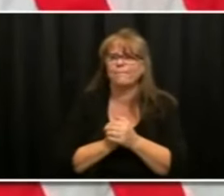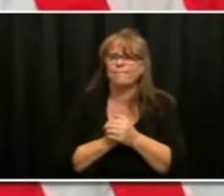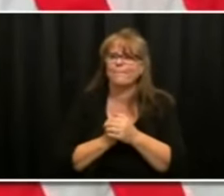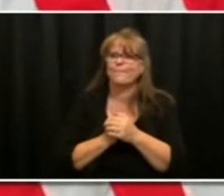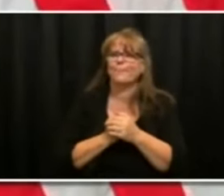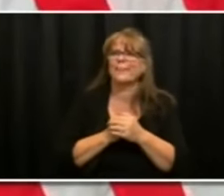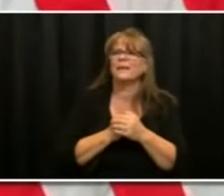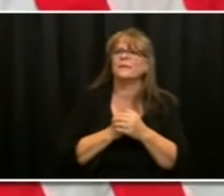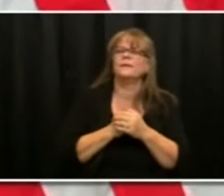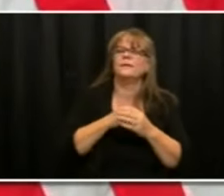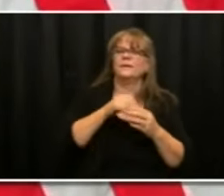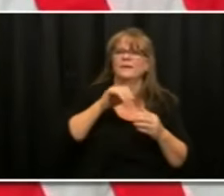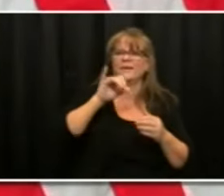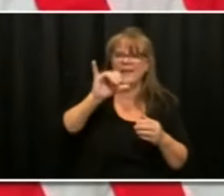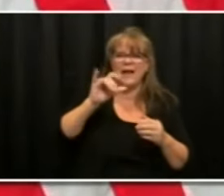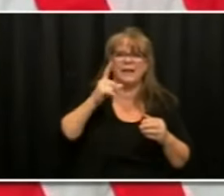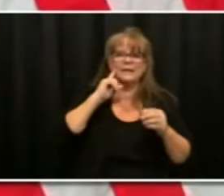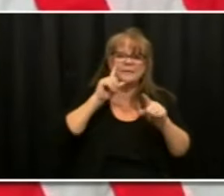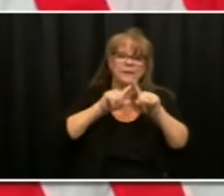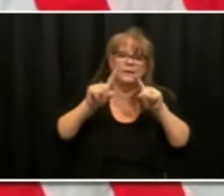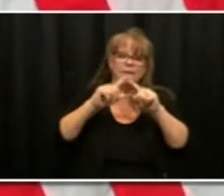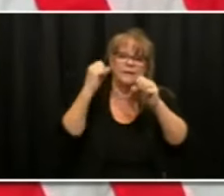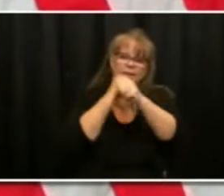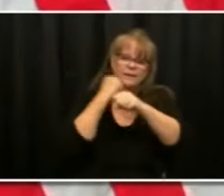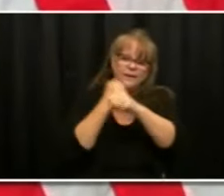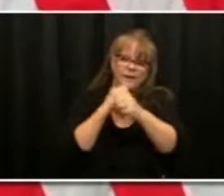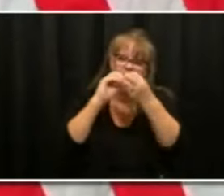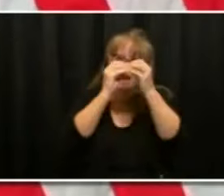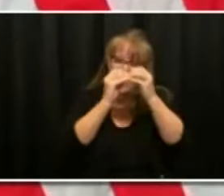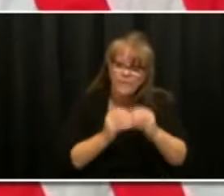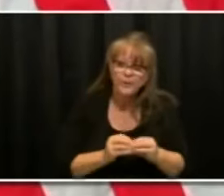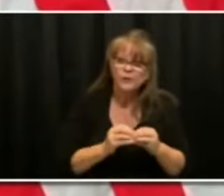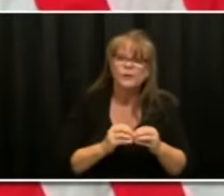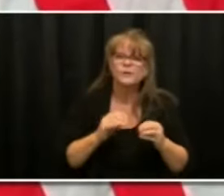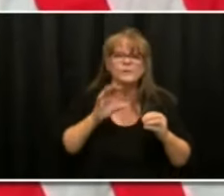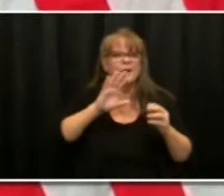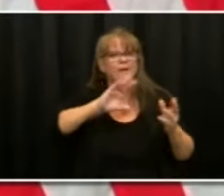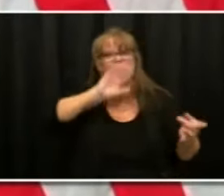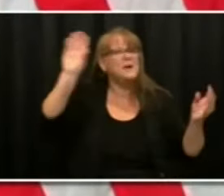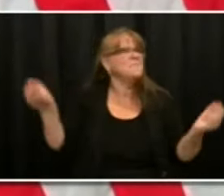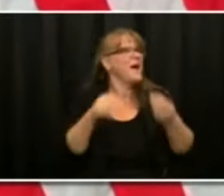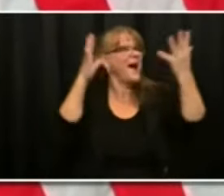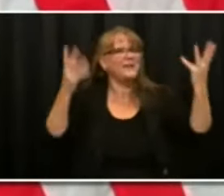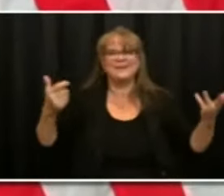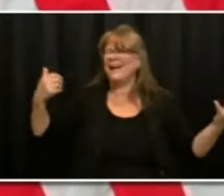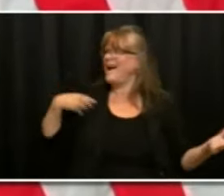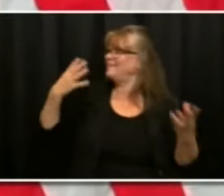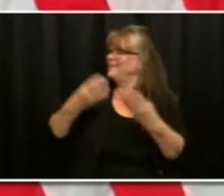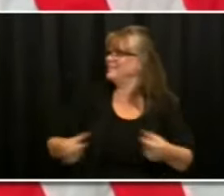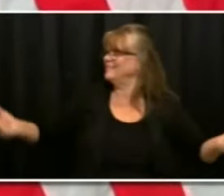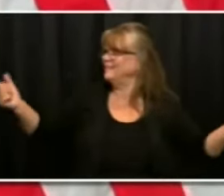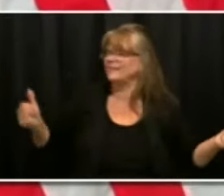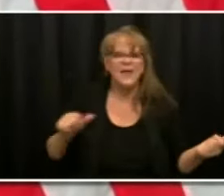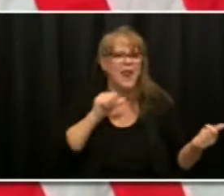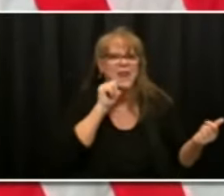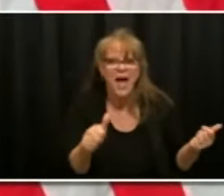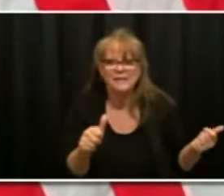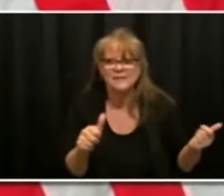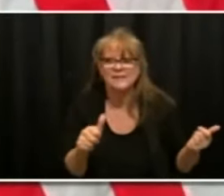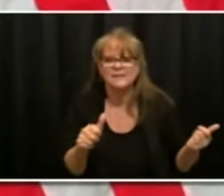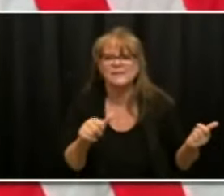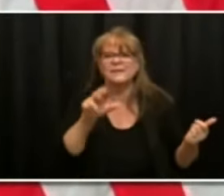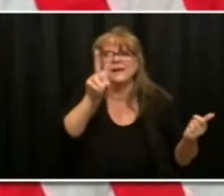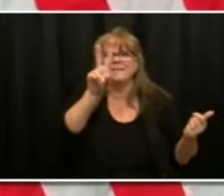own. The virus is the virus. It has not mutated in any way that affects